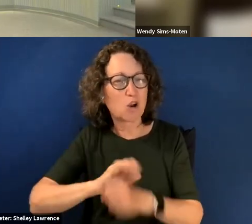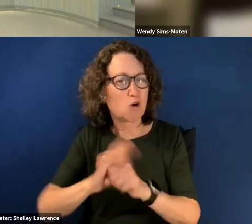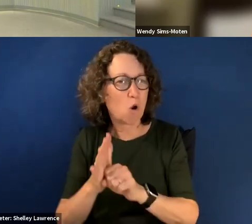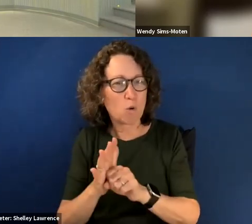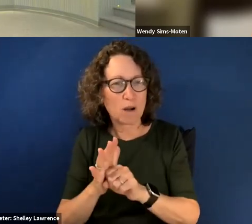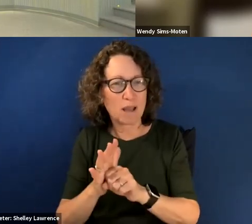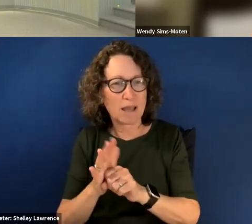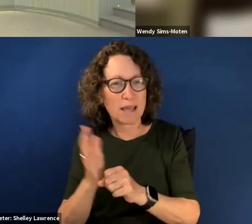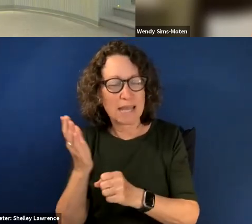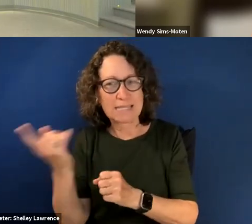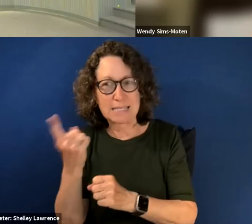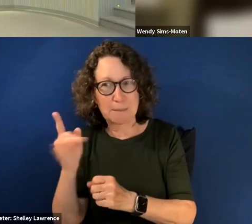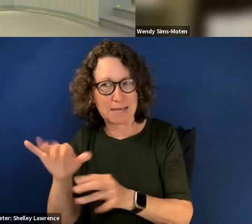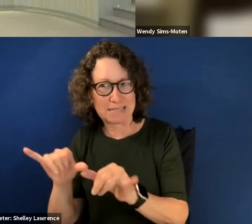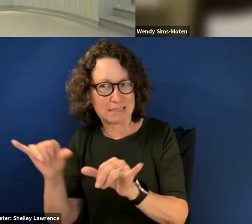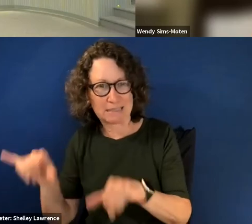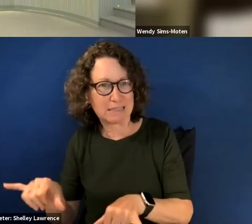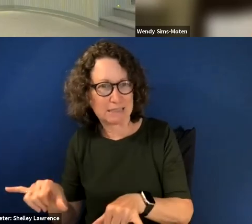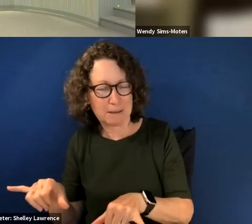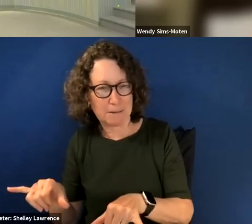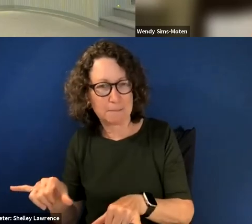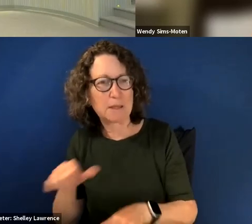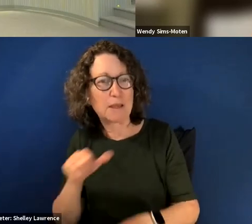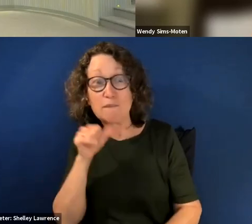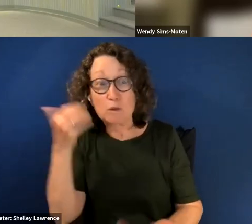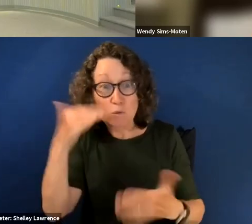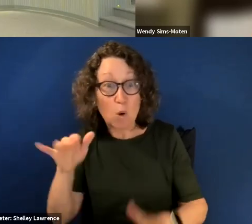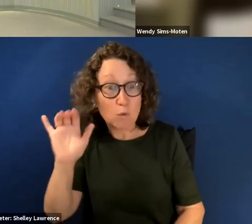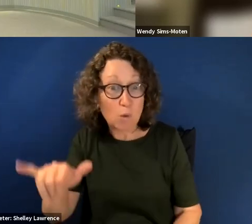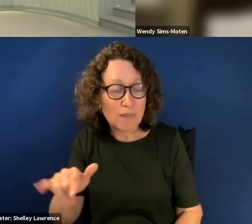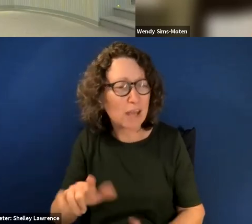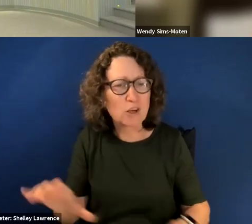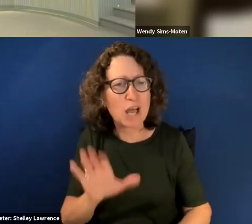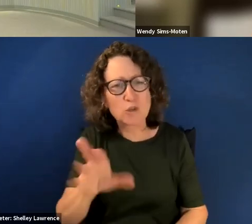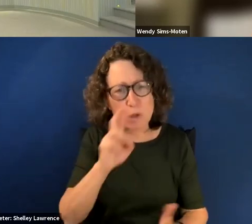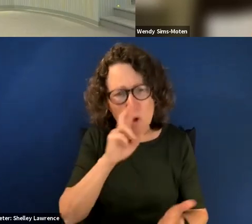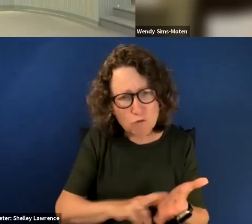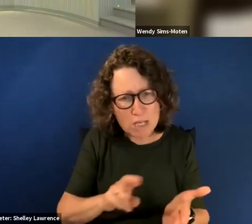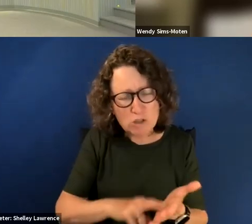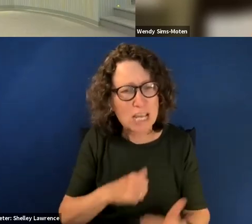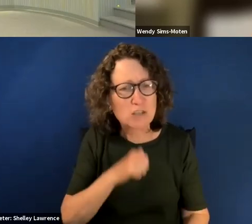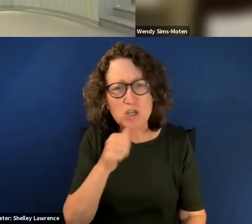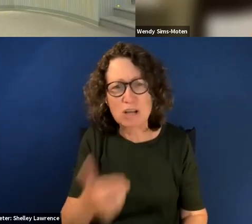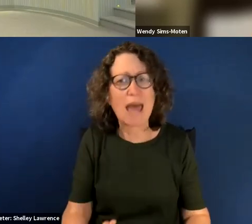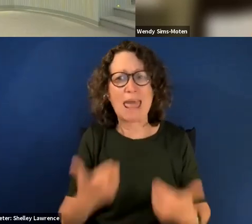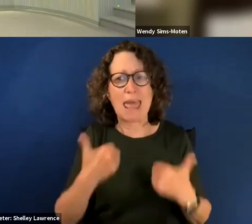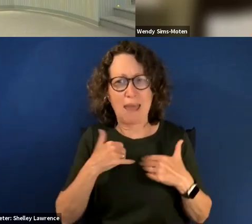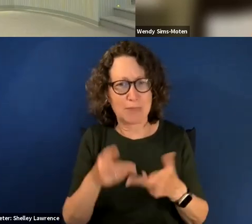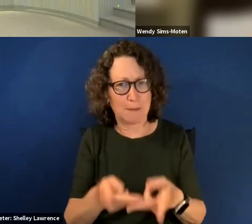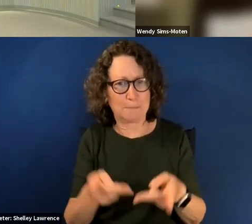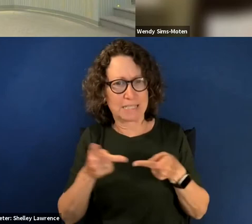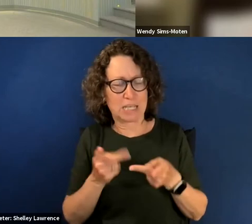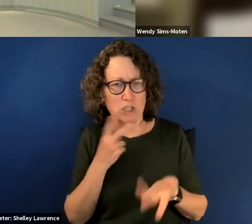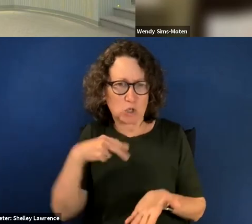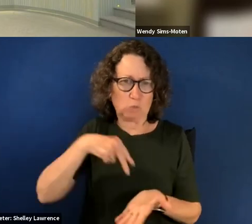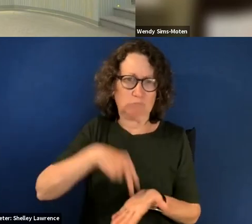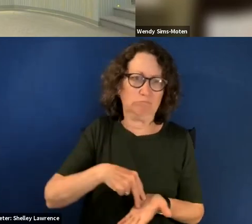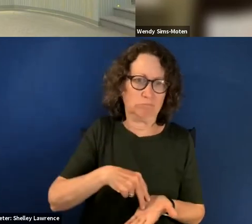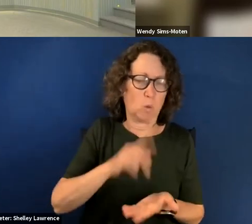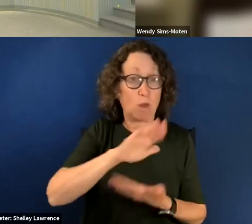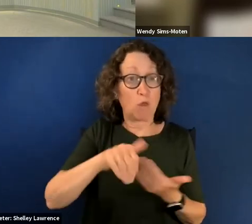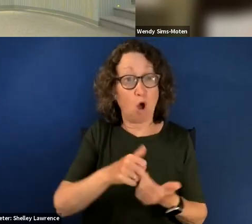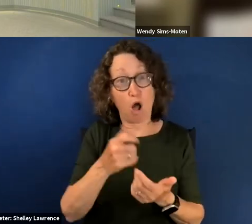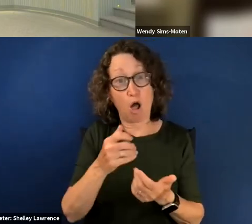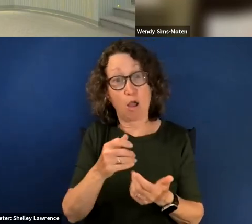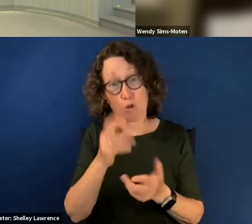SARS-CoV-coronavirus in someone's system. If you don't know that, you're not doing your research and should not have the position you're holding. With all due